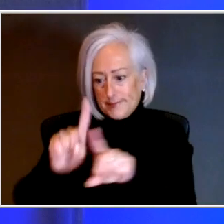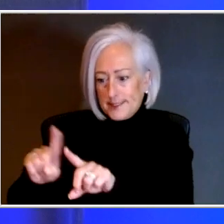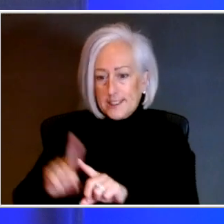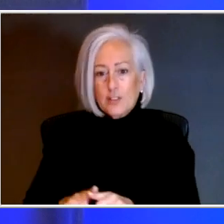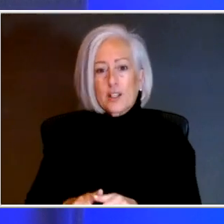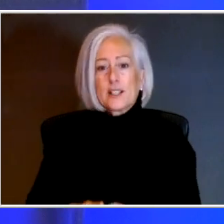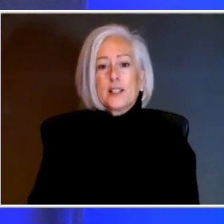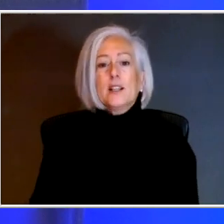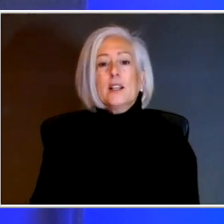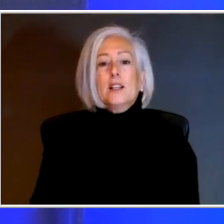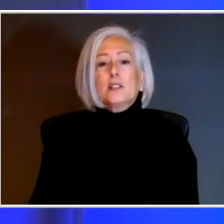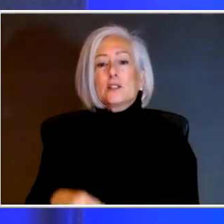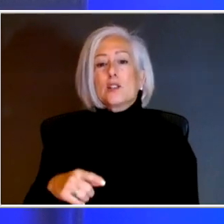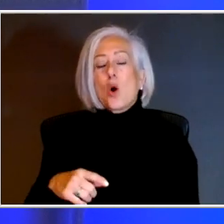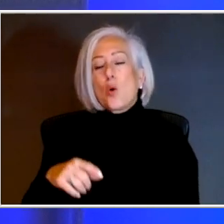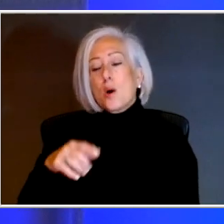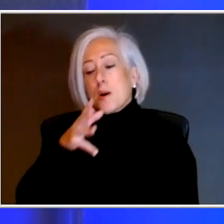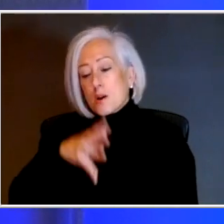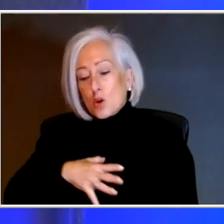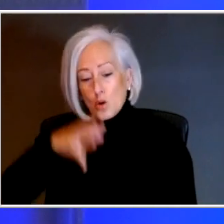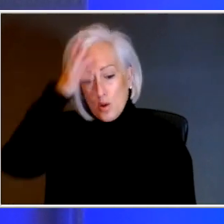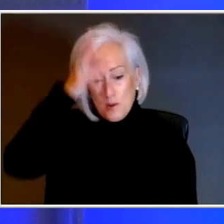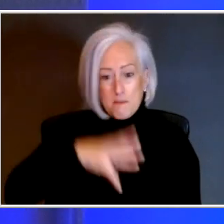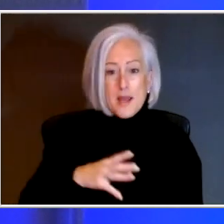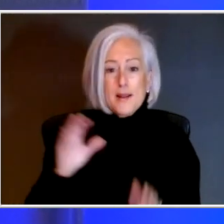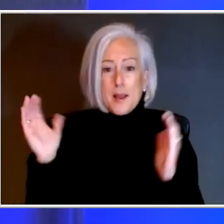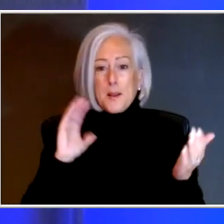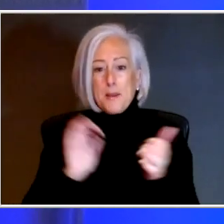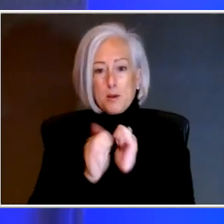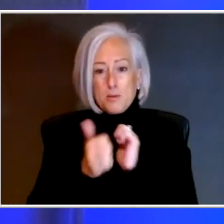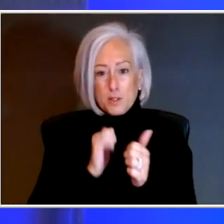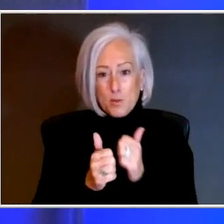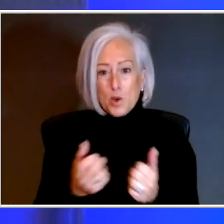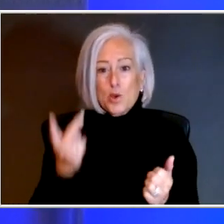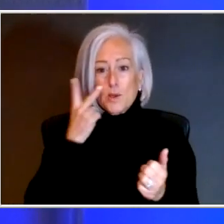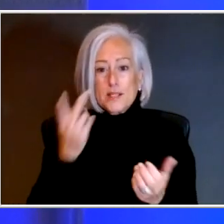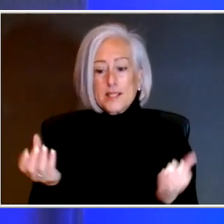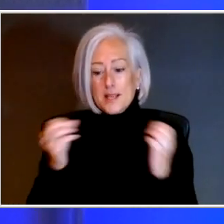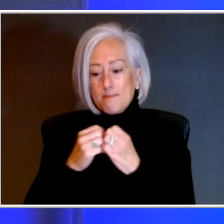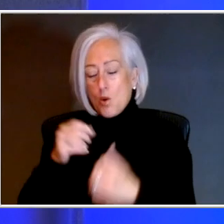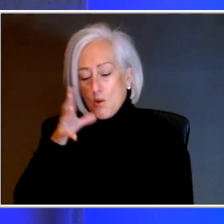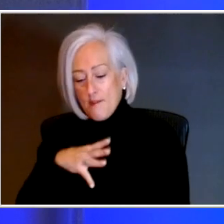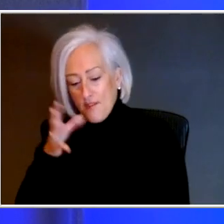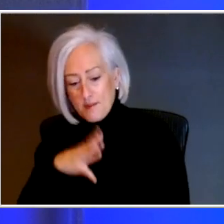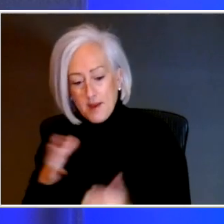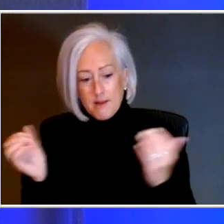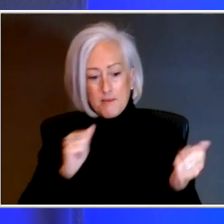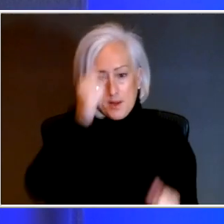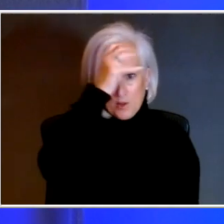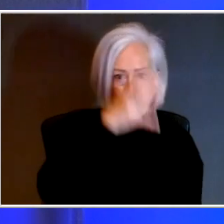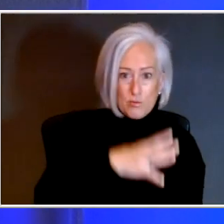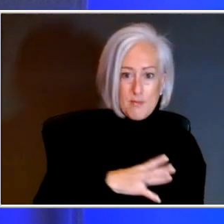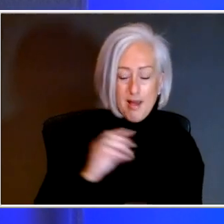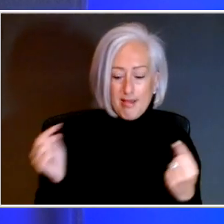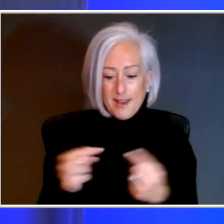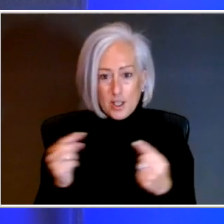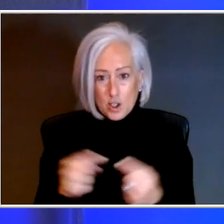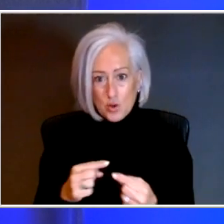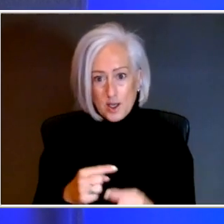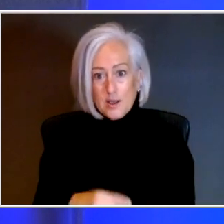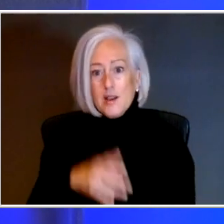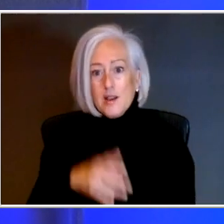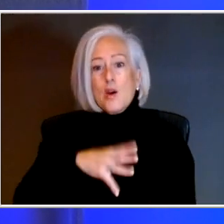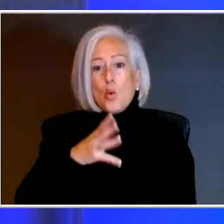we're seeing increased injury rates in females compared to males. Females have 2 times the ankle sprain rate